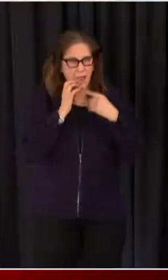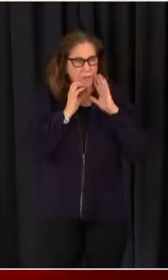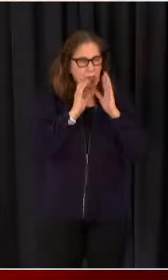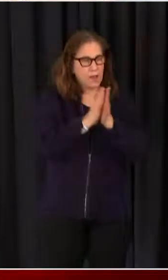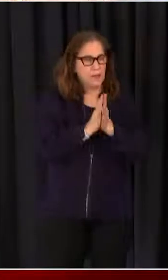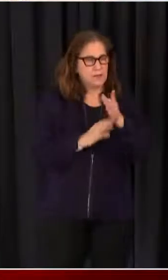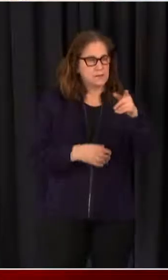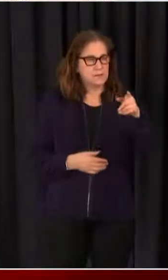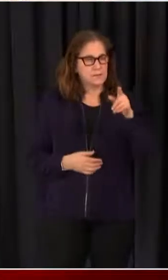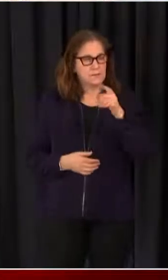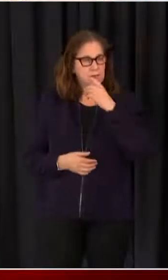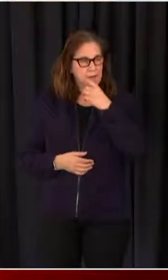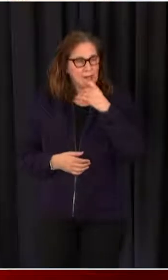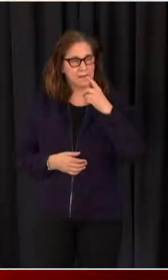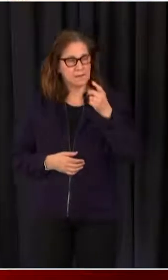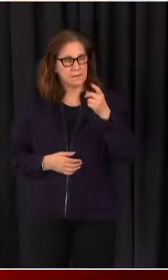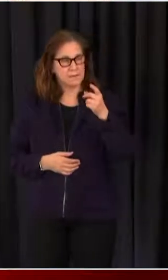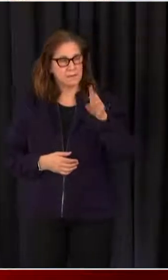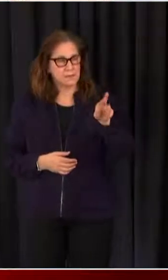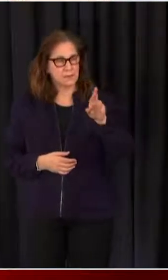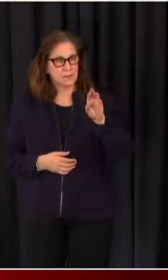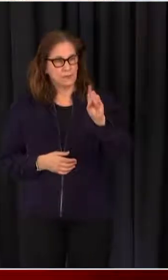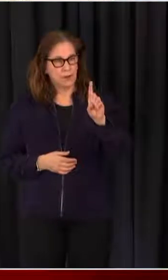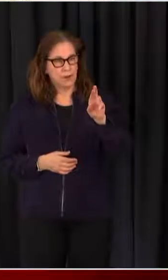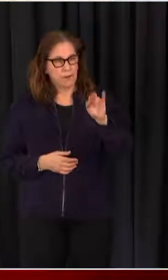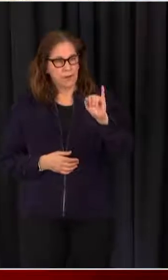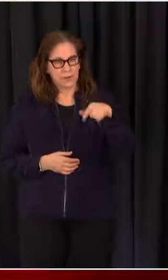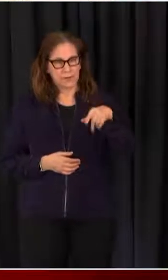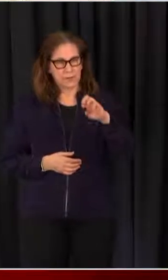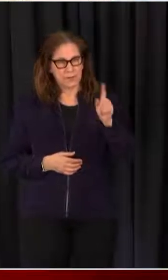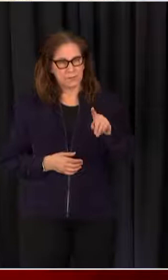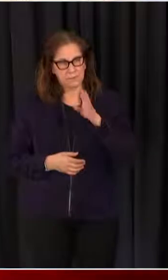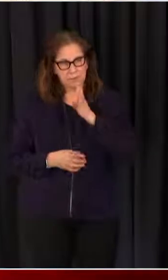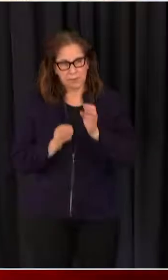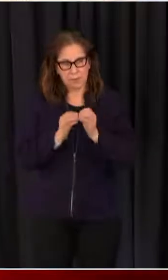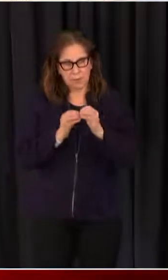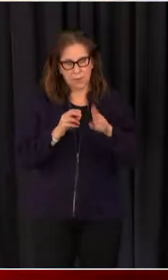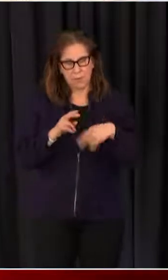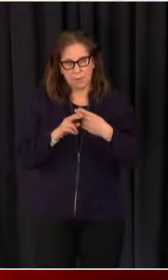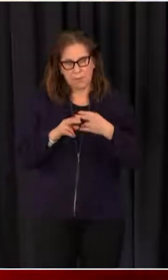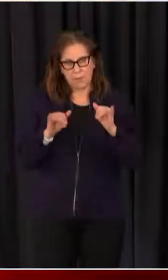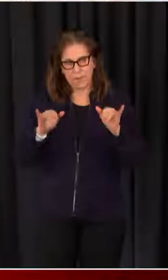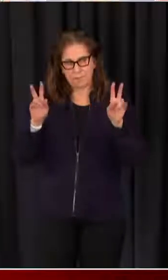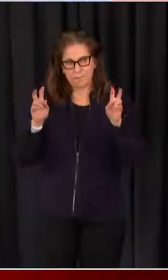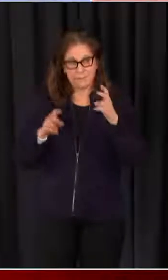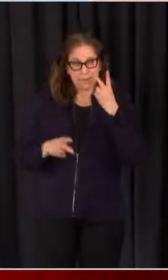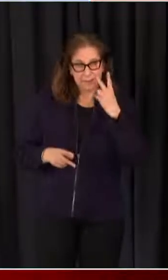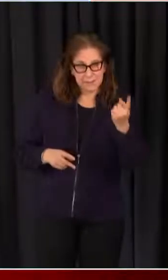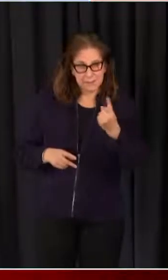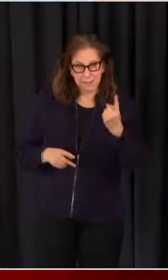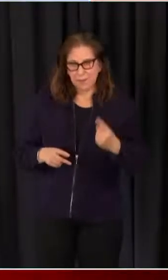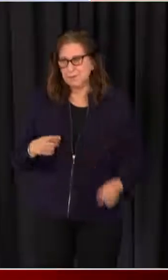bit more about the city's security posture.